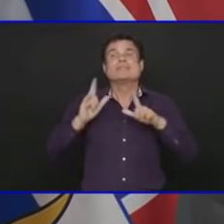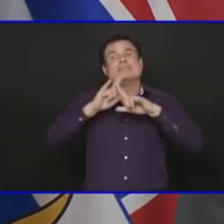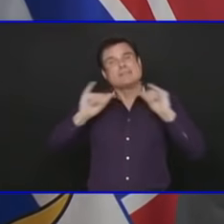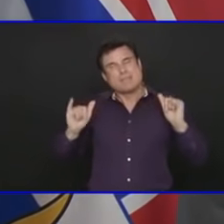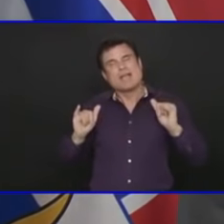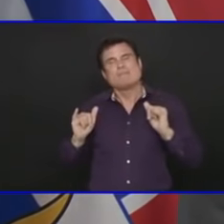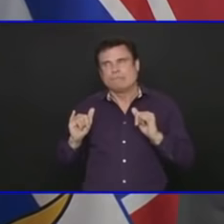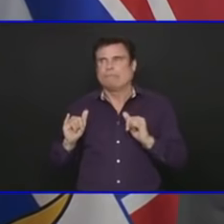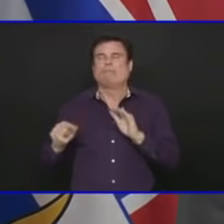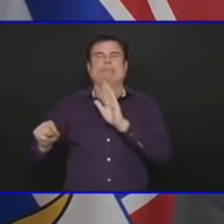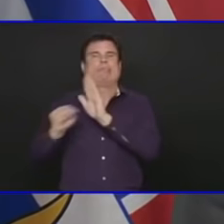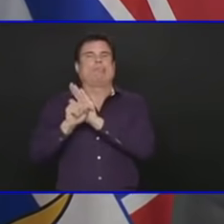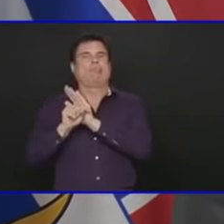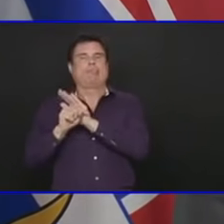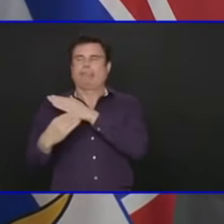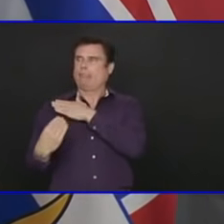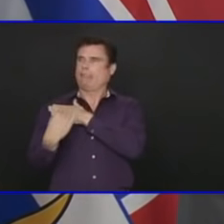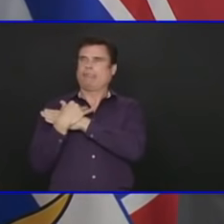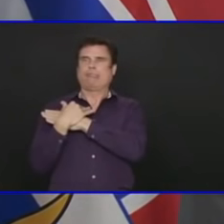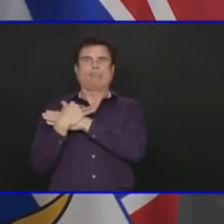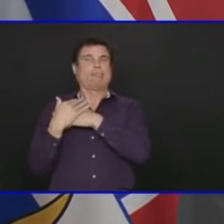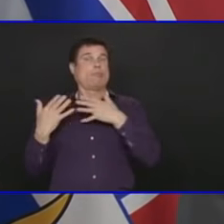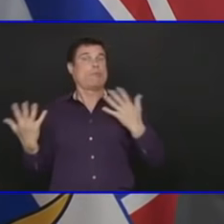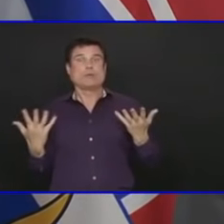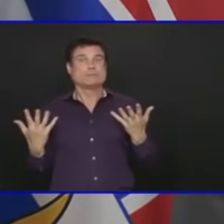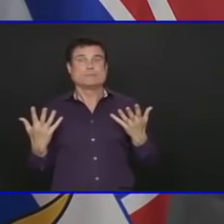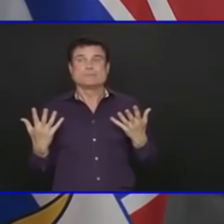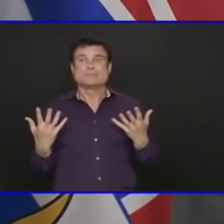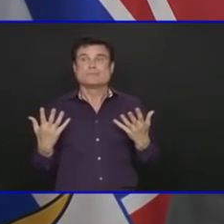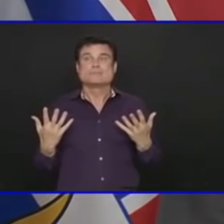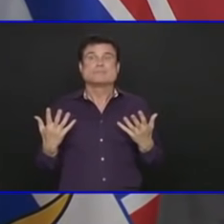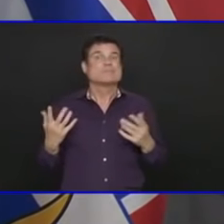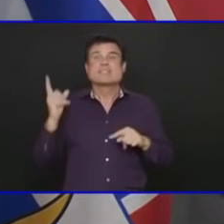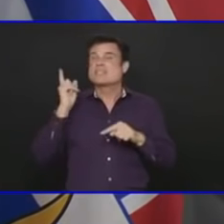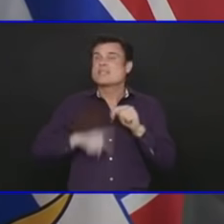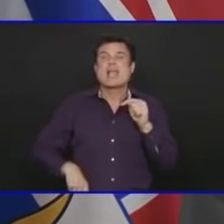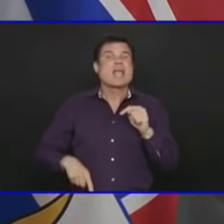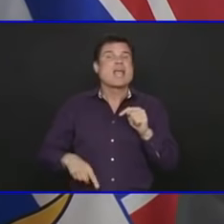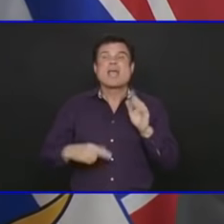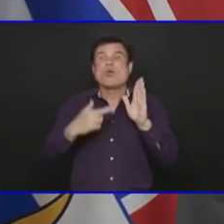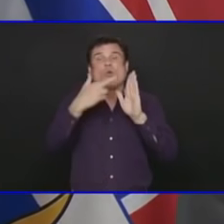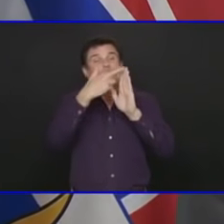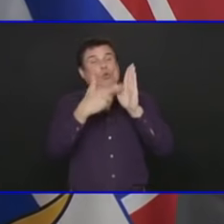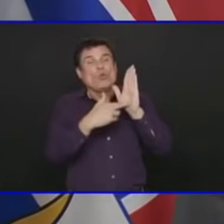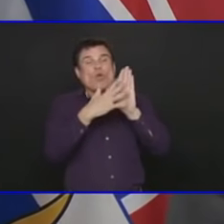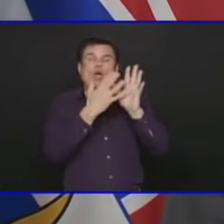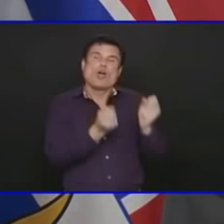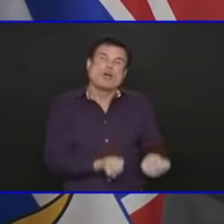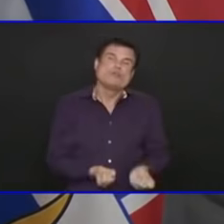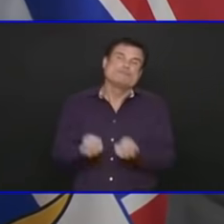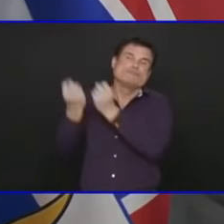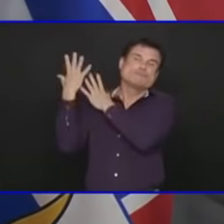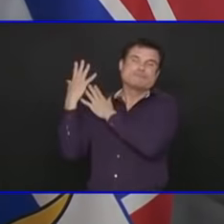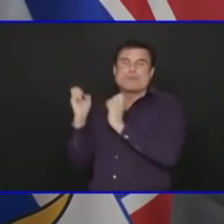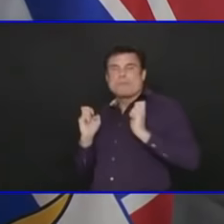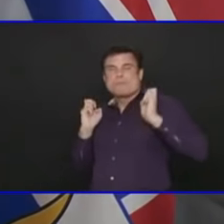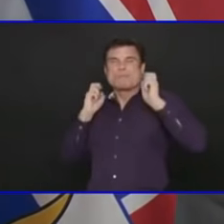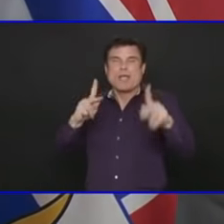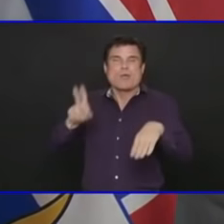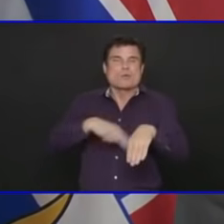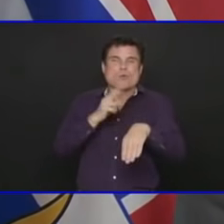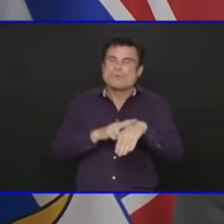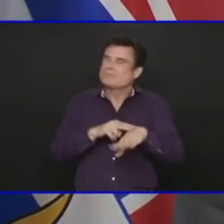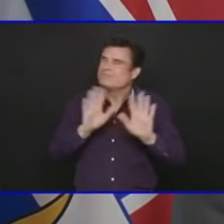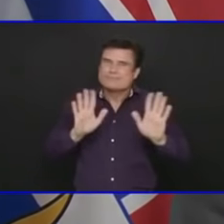and to keep our healthcare system and our society strong. But our efforts have created windows of opportunities to strike the right balance to